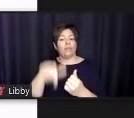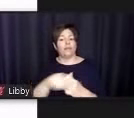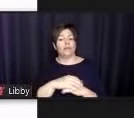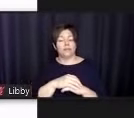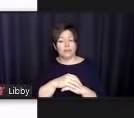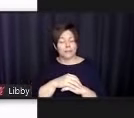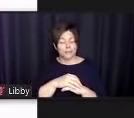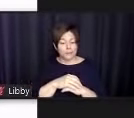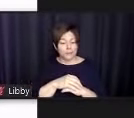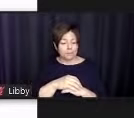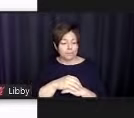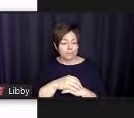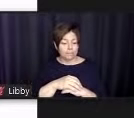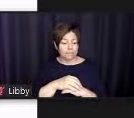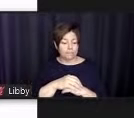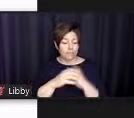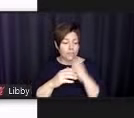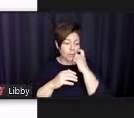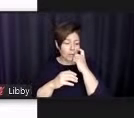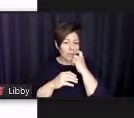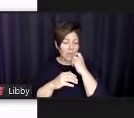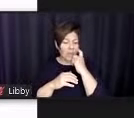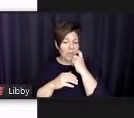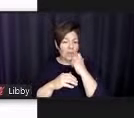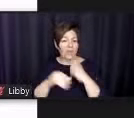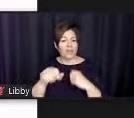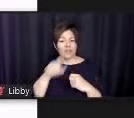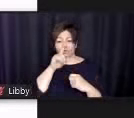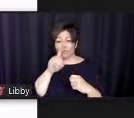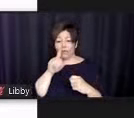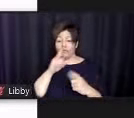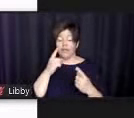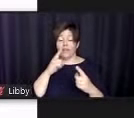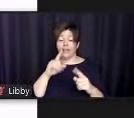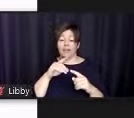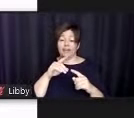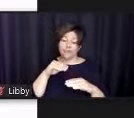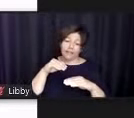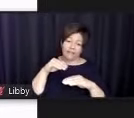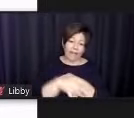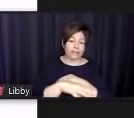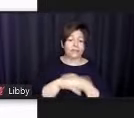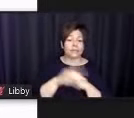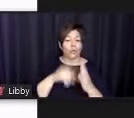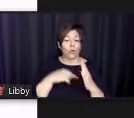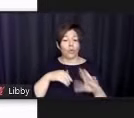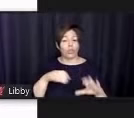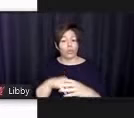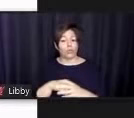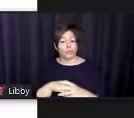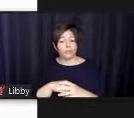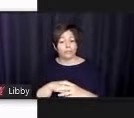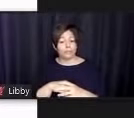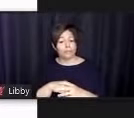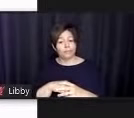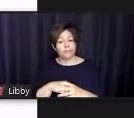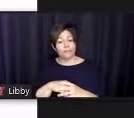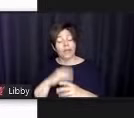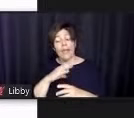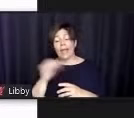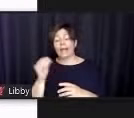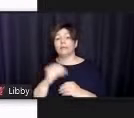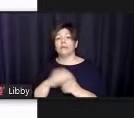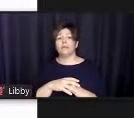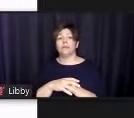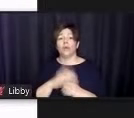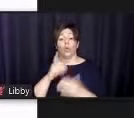this. It really does affect what we're doing as a part of this. And we have to, what we have to do is